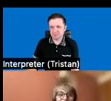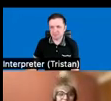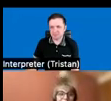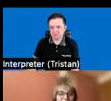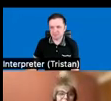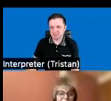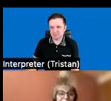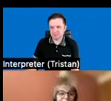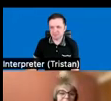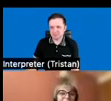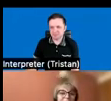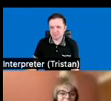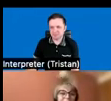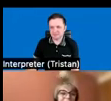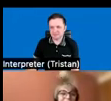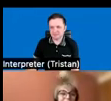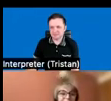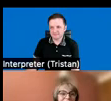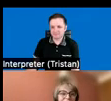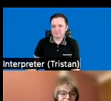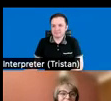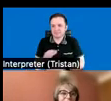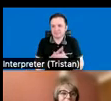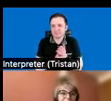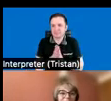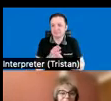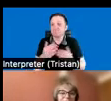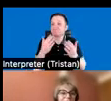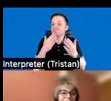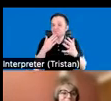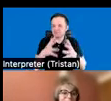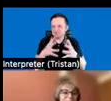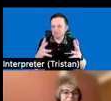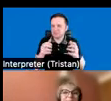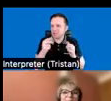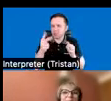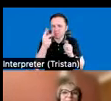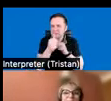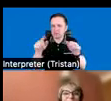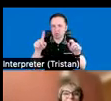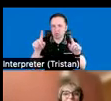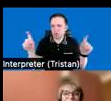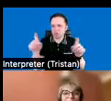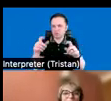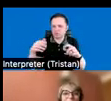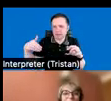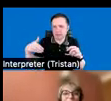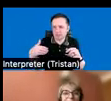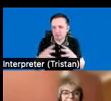Thank you very much, Beata. Now, I do not see any questions just yet.